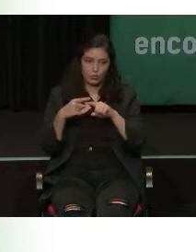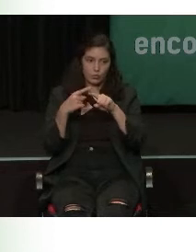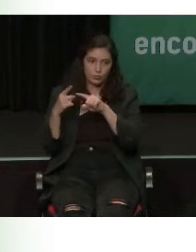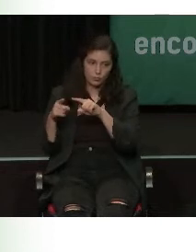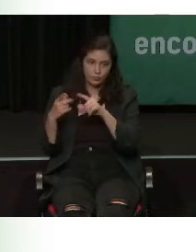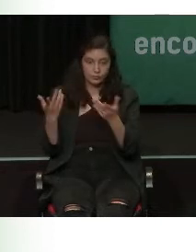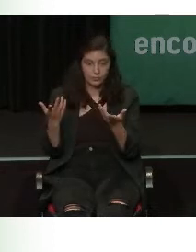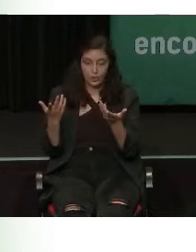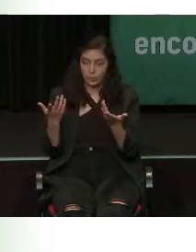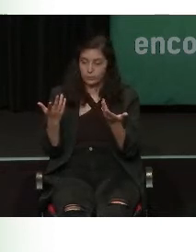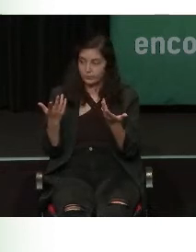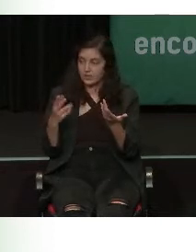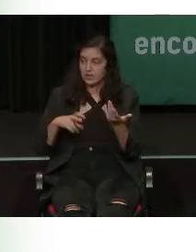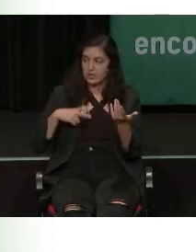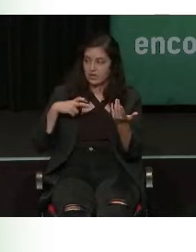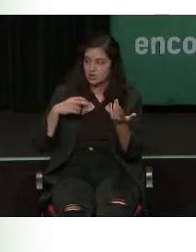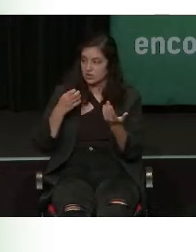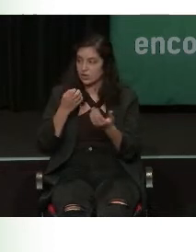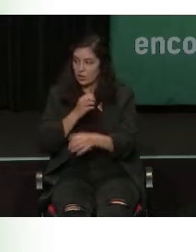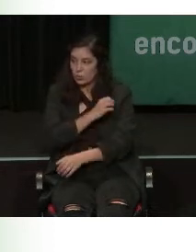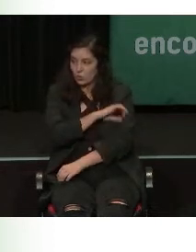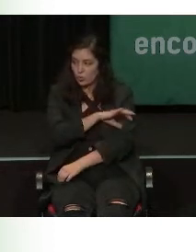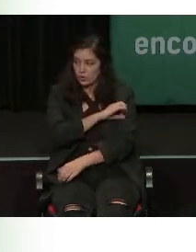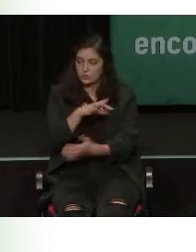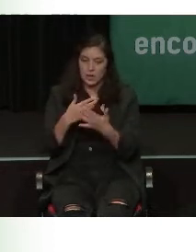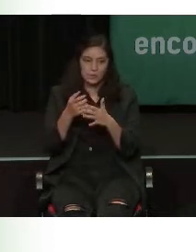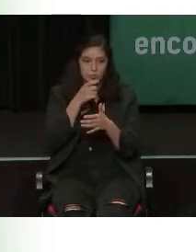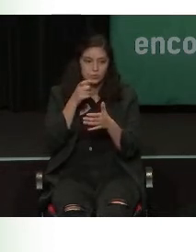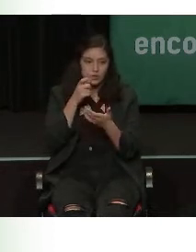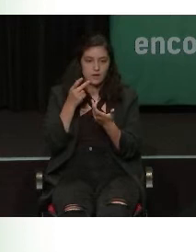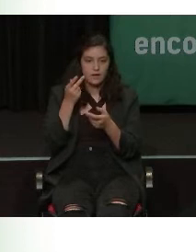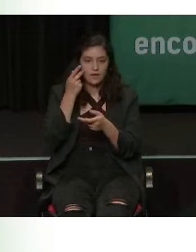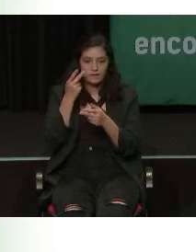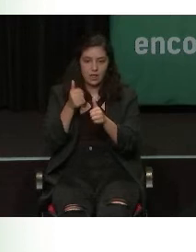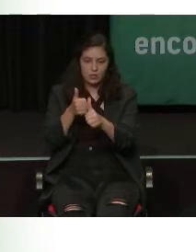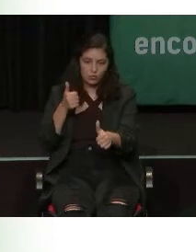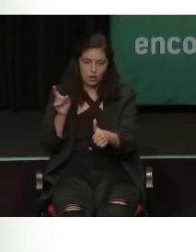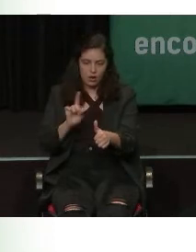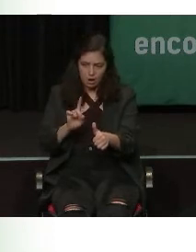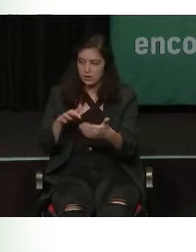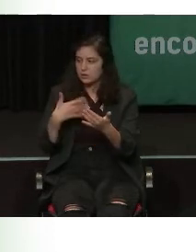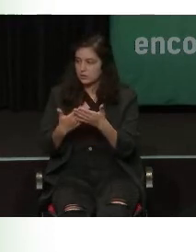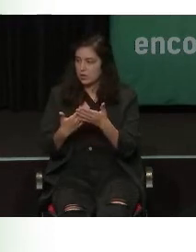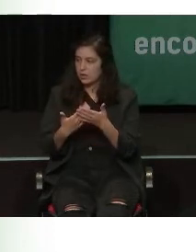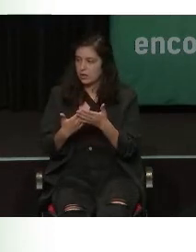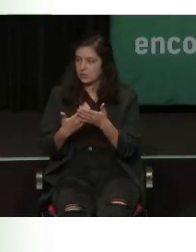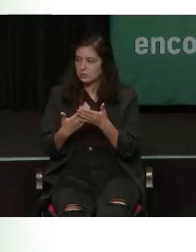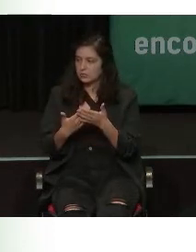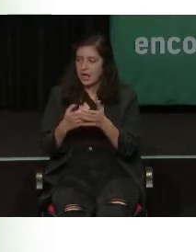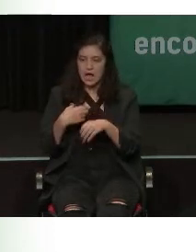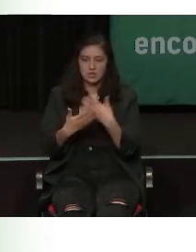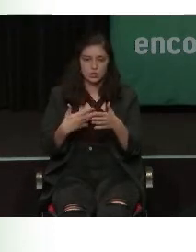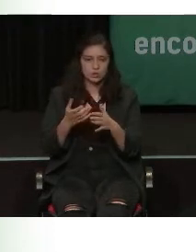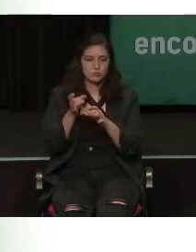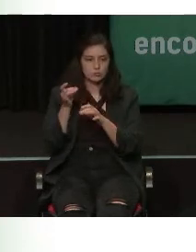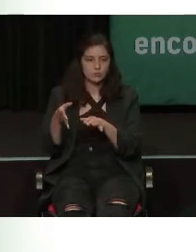say rich and poor are alike on the promise of leaving no one behind. Action speaks louder than words.